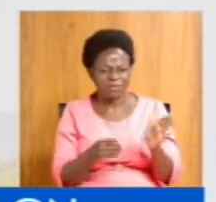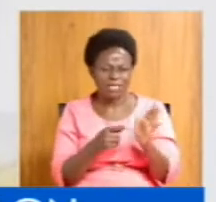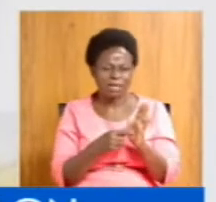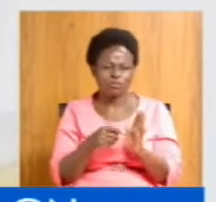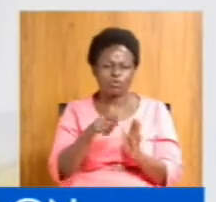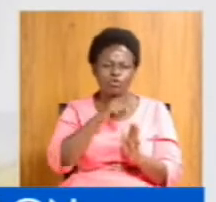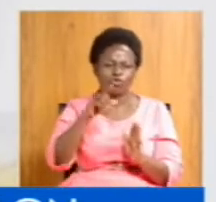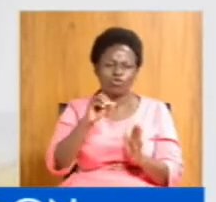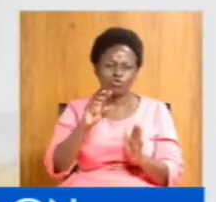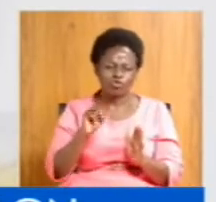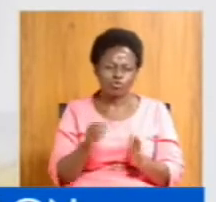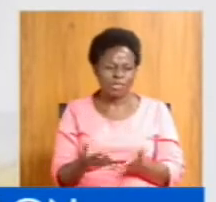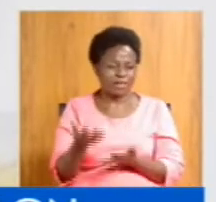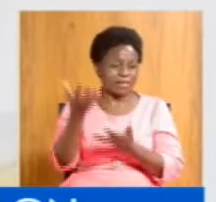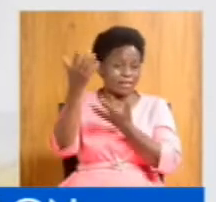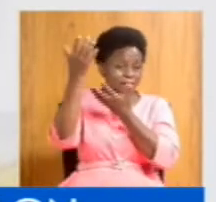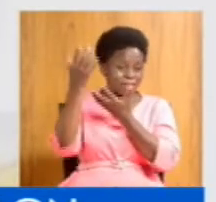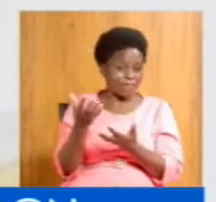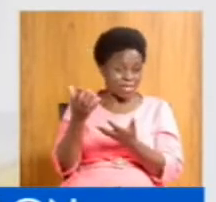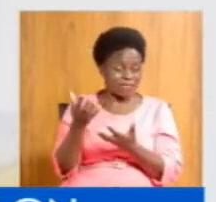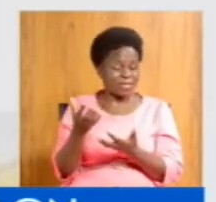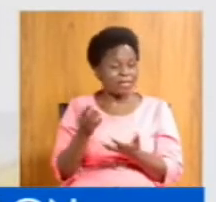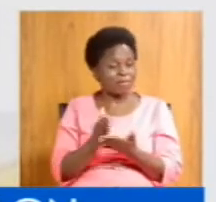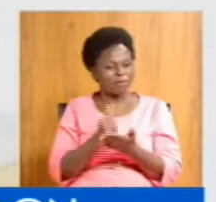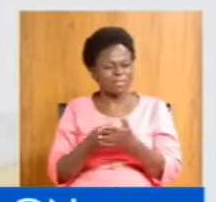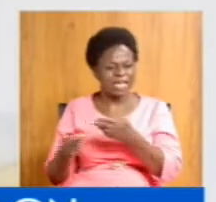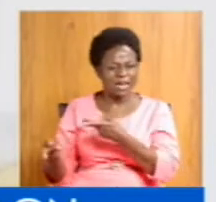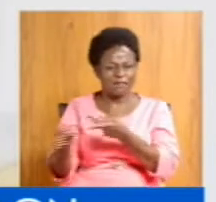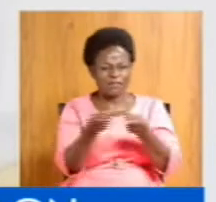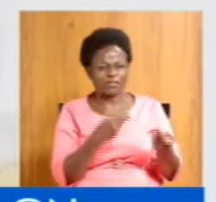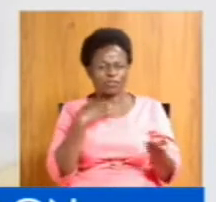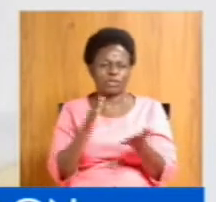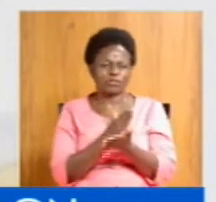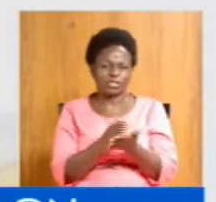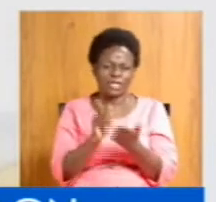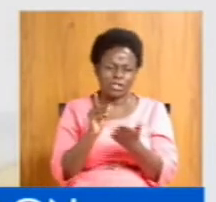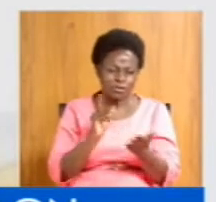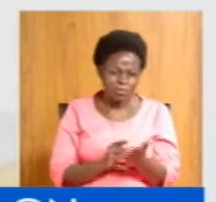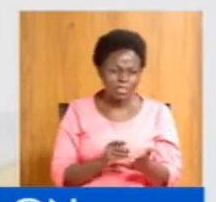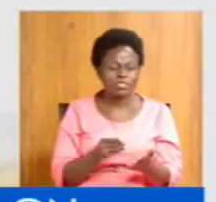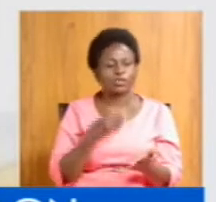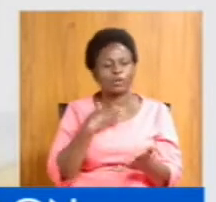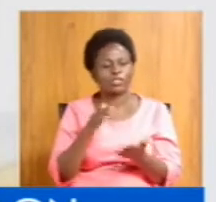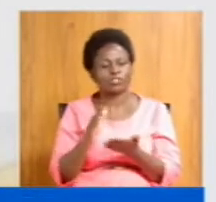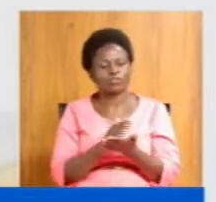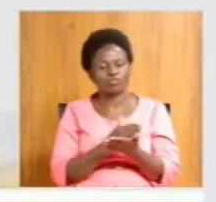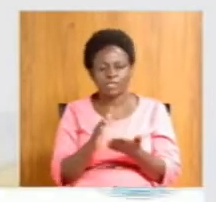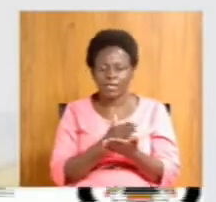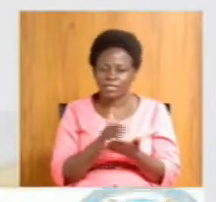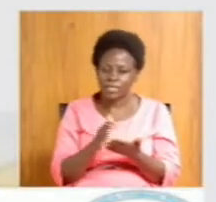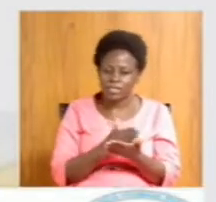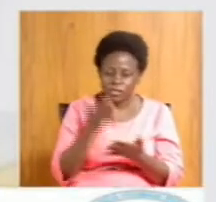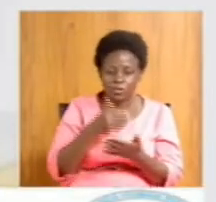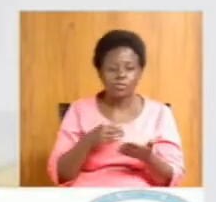as Zoom, which are heavy-oriented platforms because they have videos, you want to share your documents, share screens, you're going to be consuming more